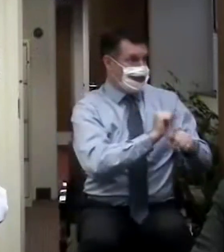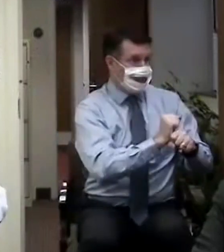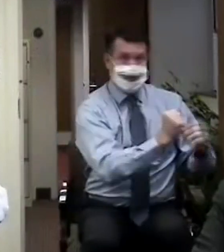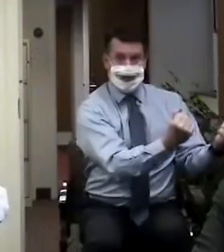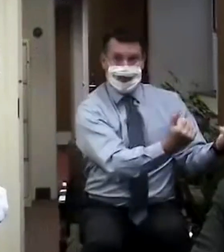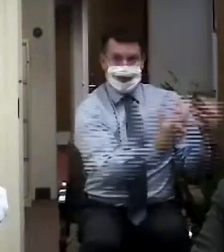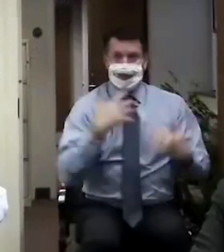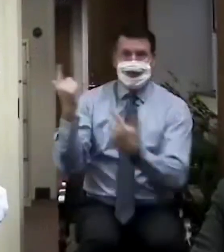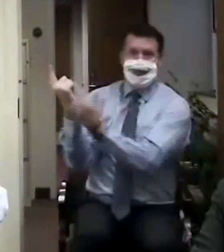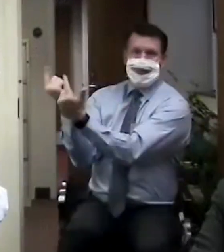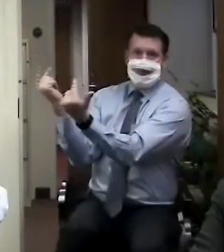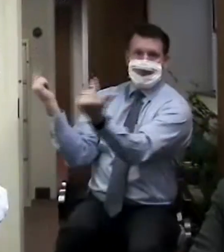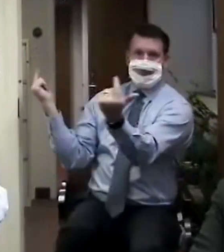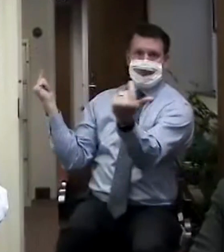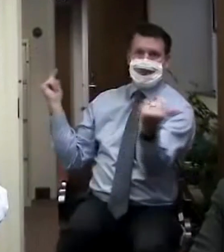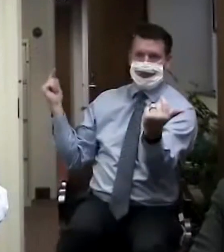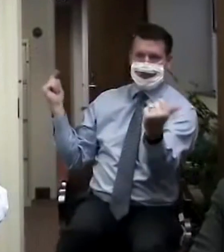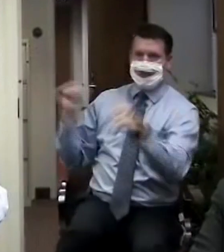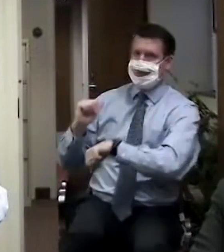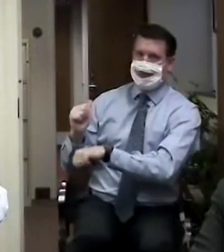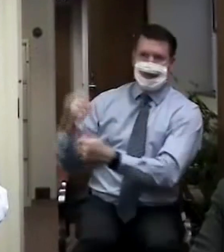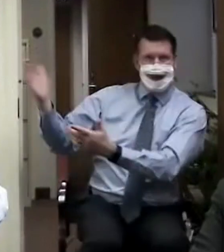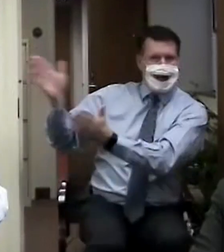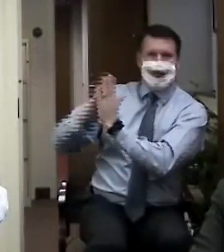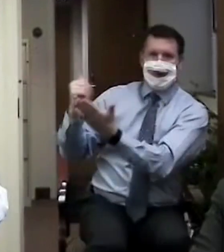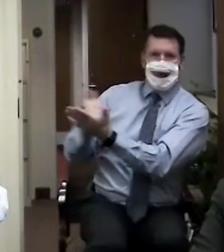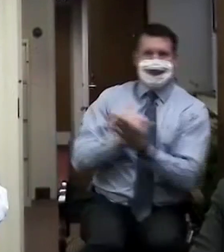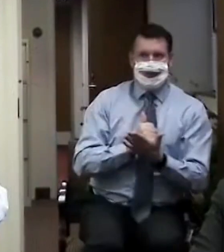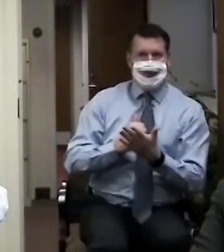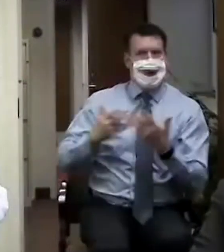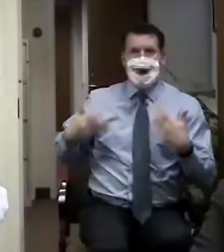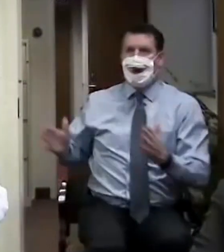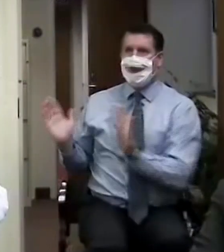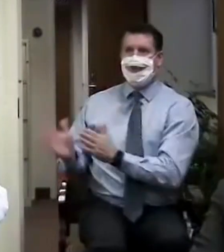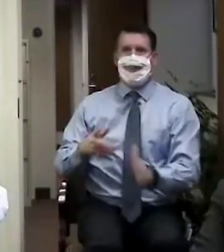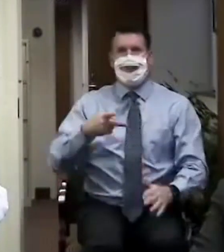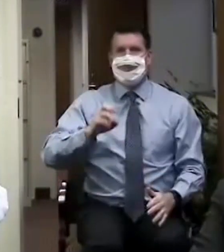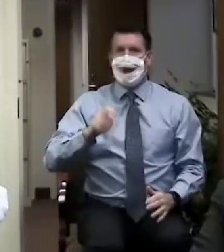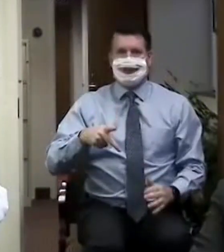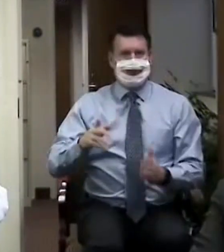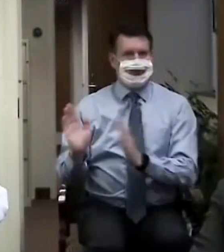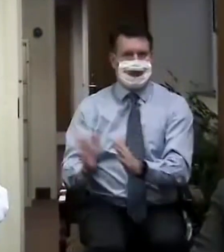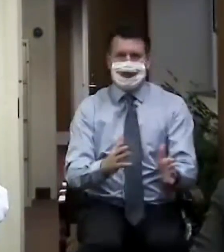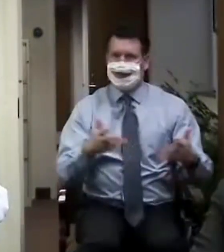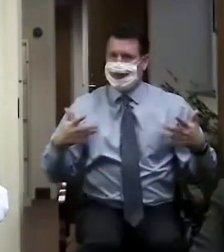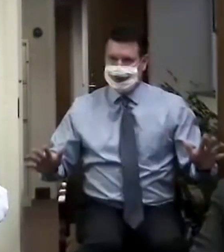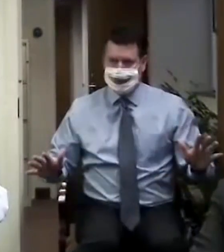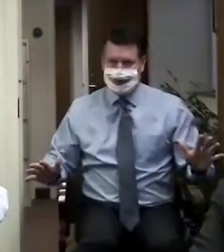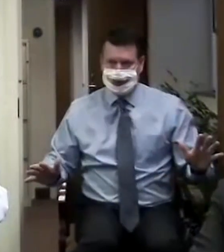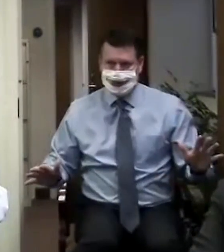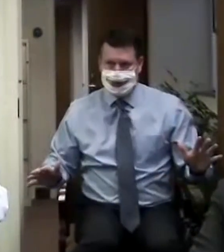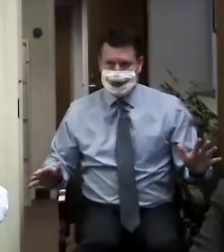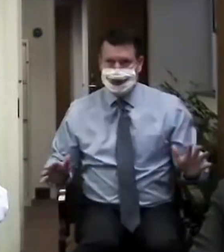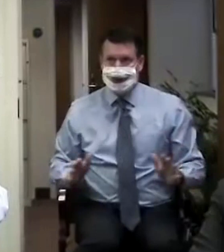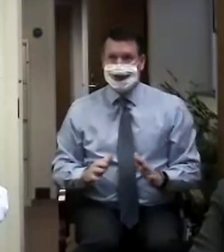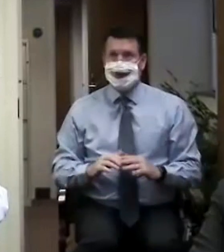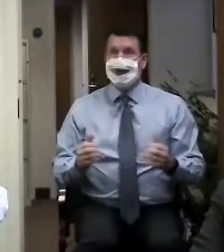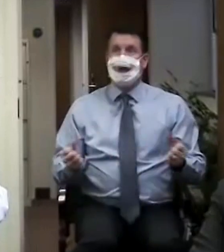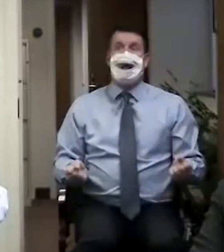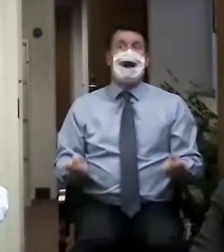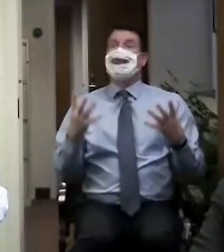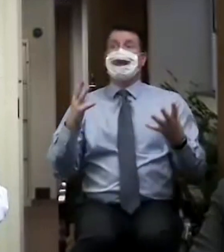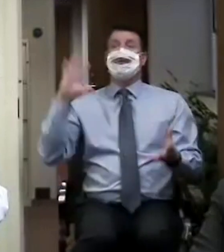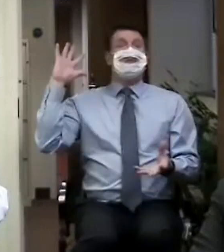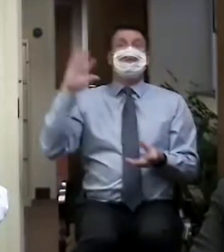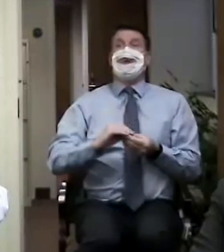of patients. Thank you, sir. Yep. Thanks, Brad. And Alex at WXXI, followed